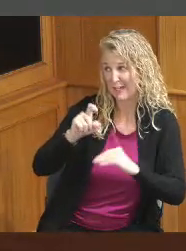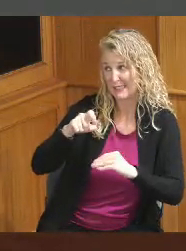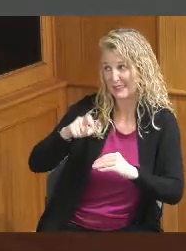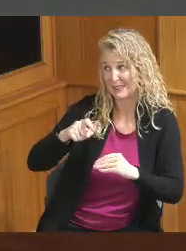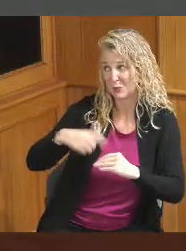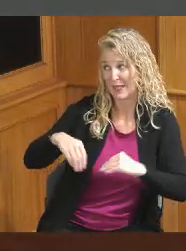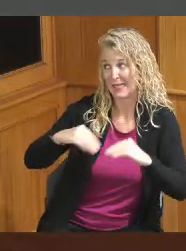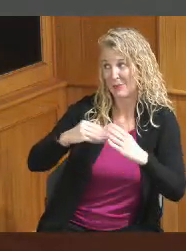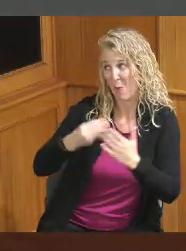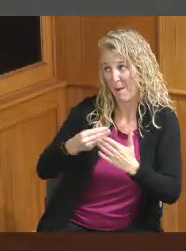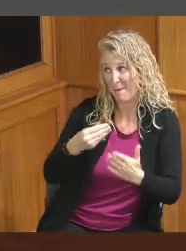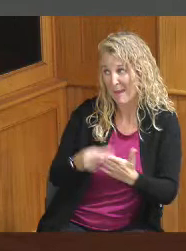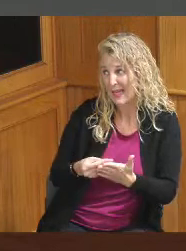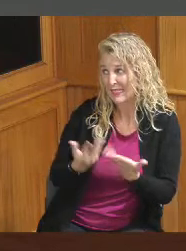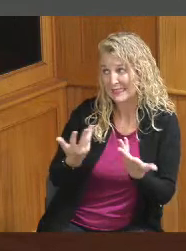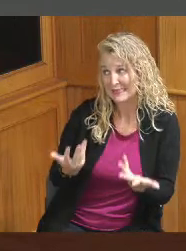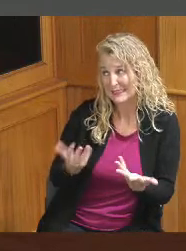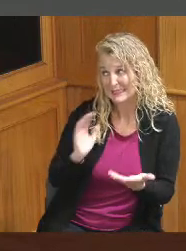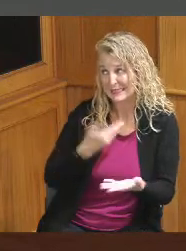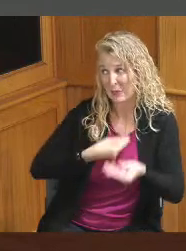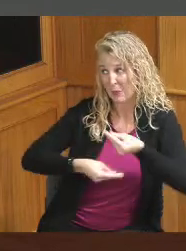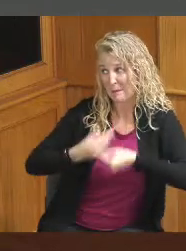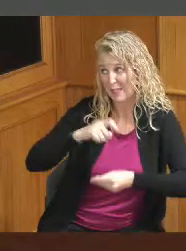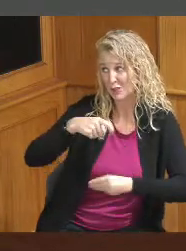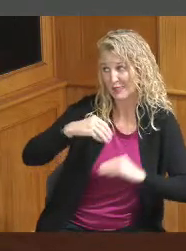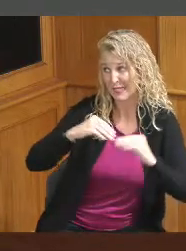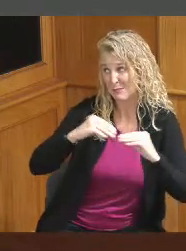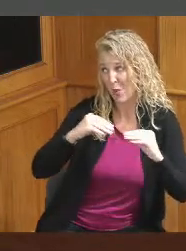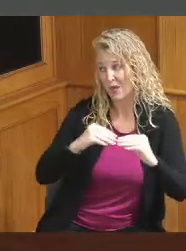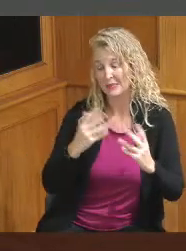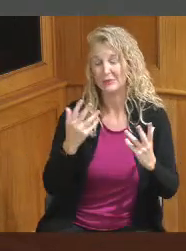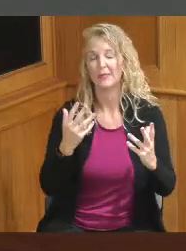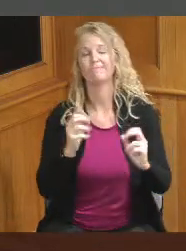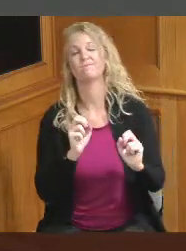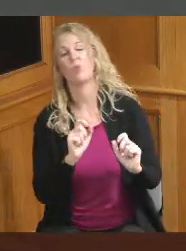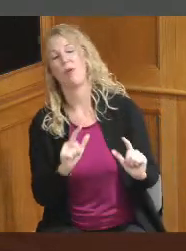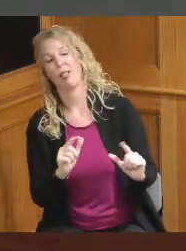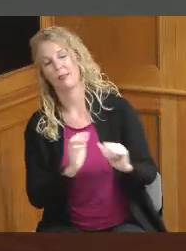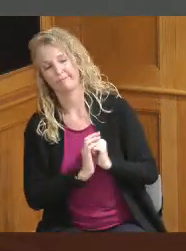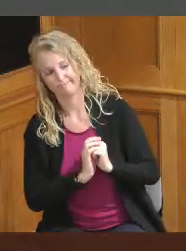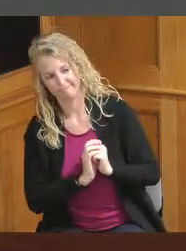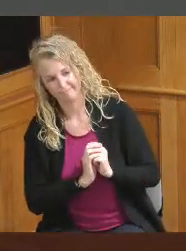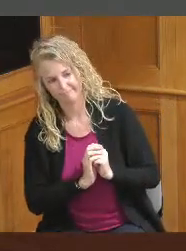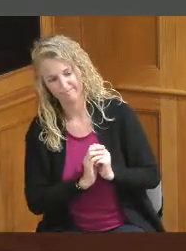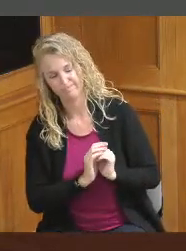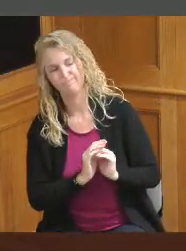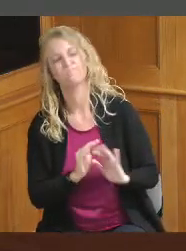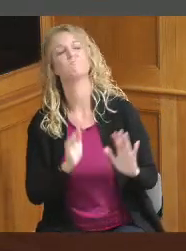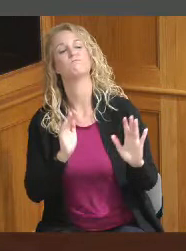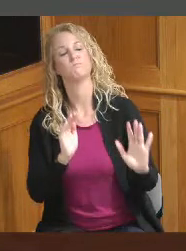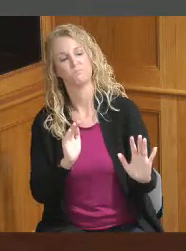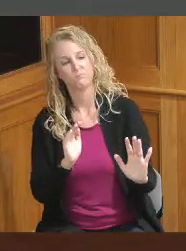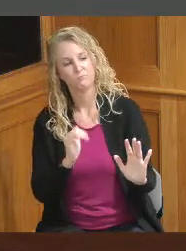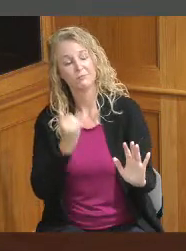over, we need an addition to our budget, we say, well, we do budget corrections unless it's absolutely